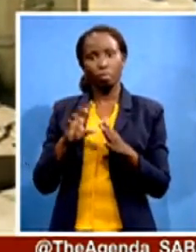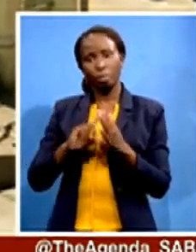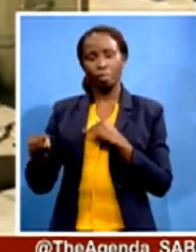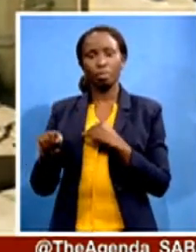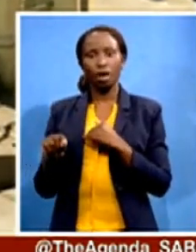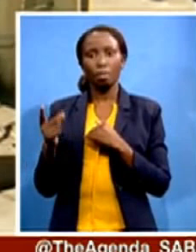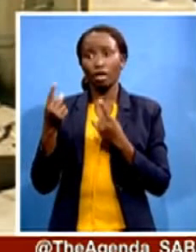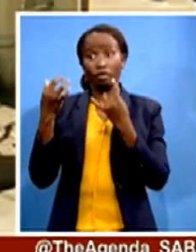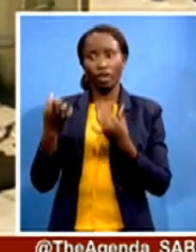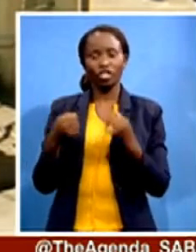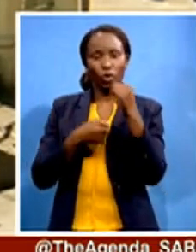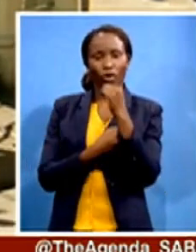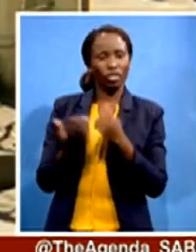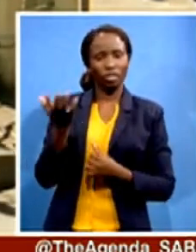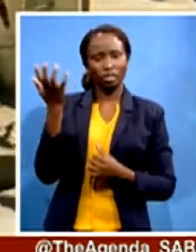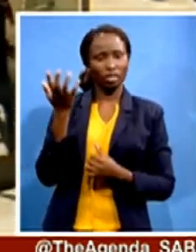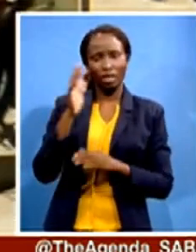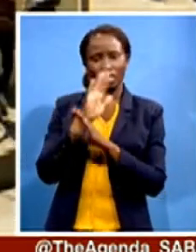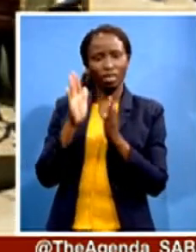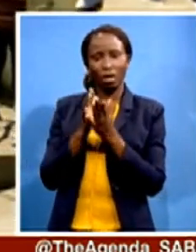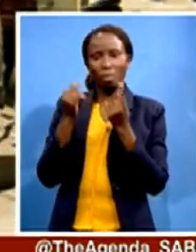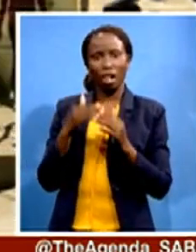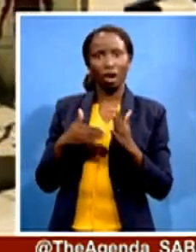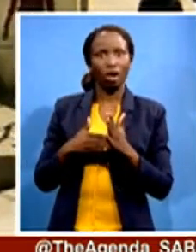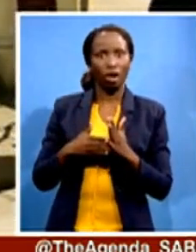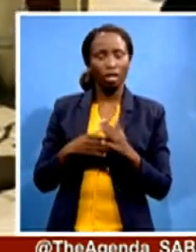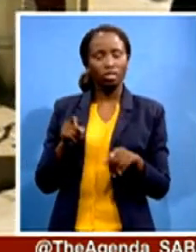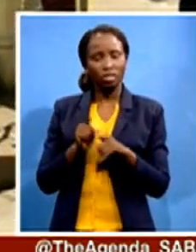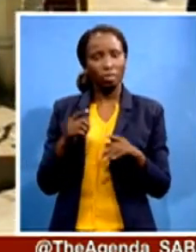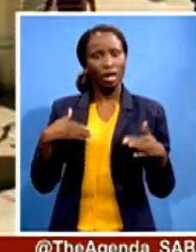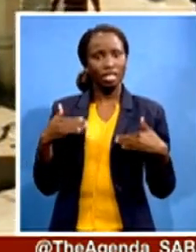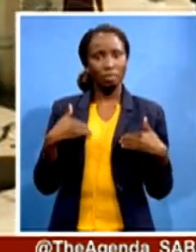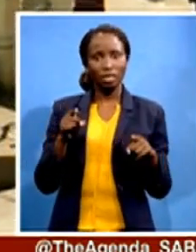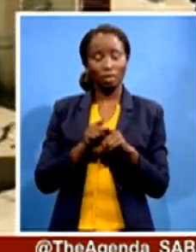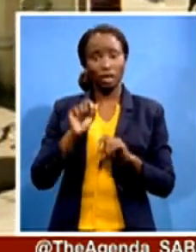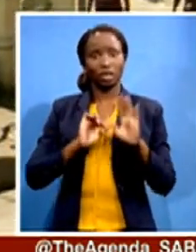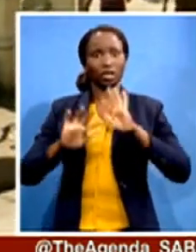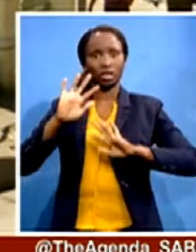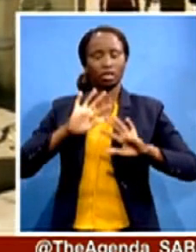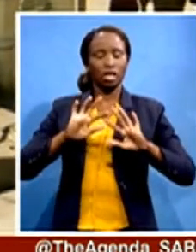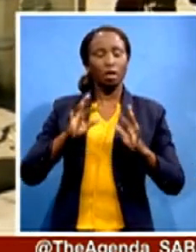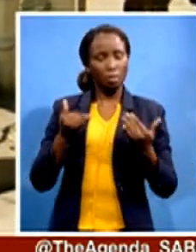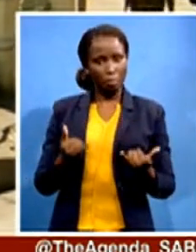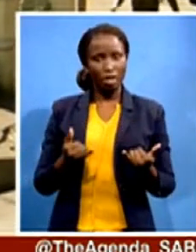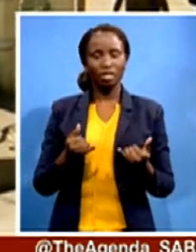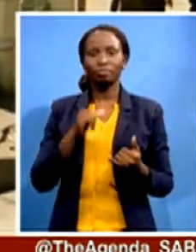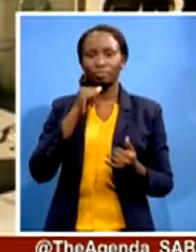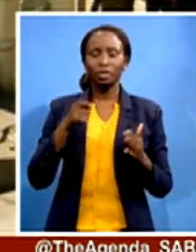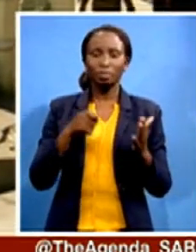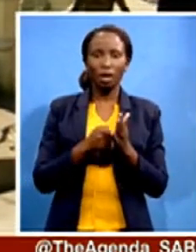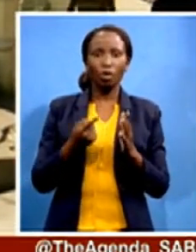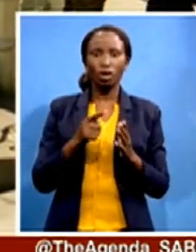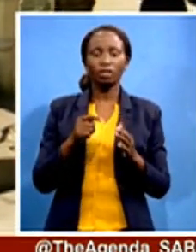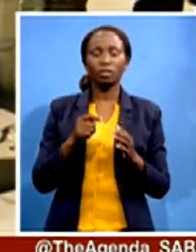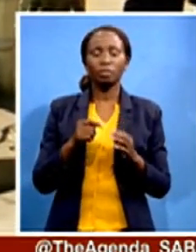the administrators there, they were left stranded. We had to outsource even the operations for March and April in